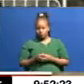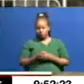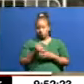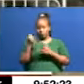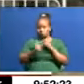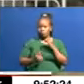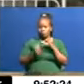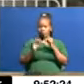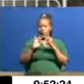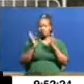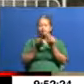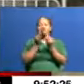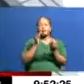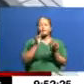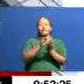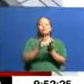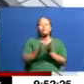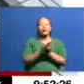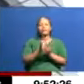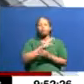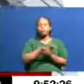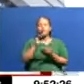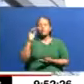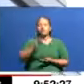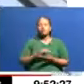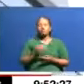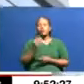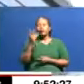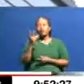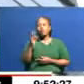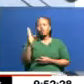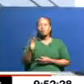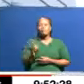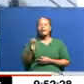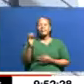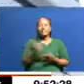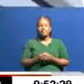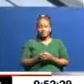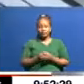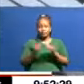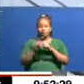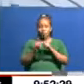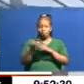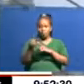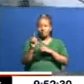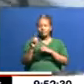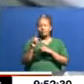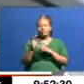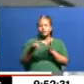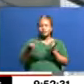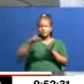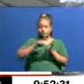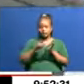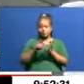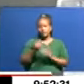profits reduced by 4%, driven by higher staff costs. The lender's staff cost steadily rose by a third to 3.4